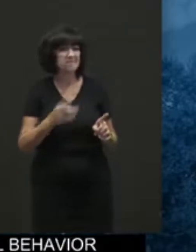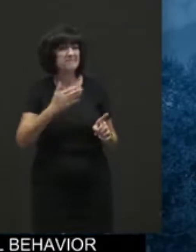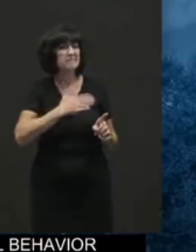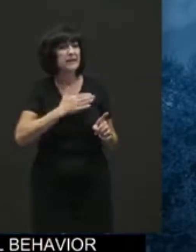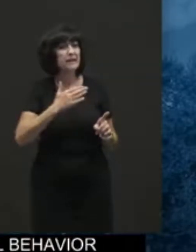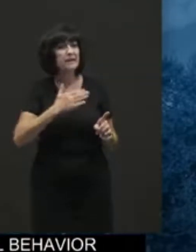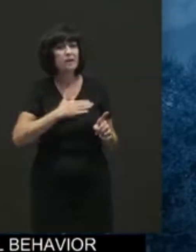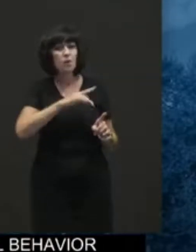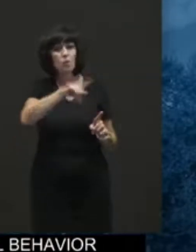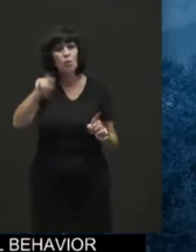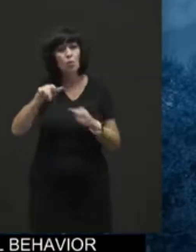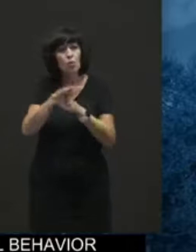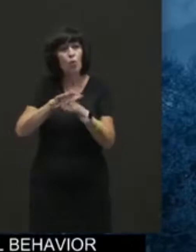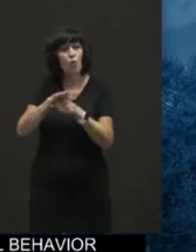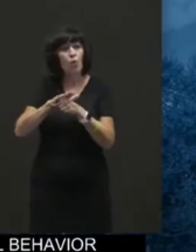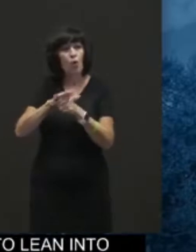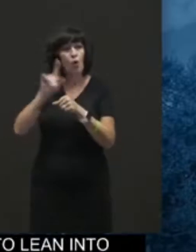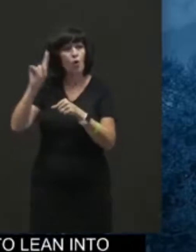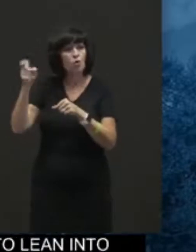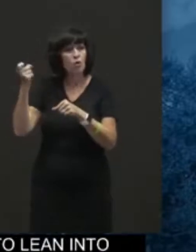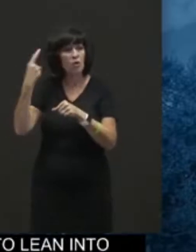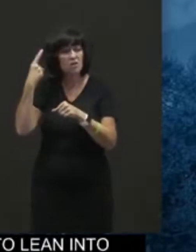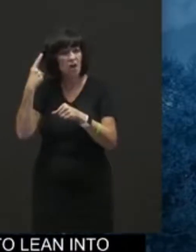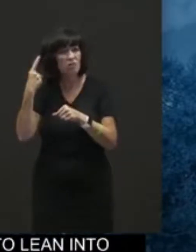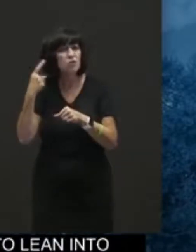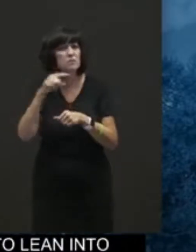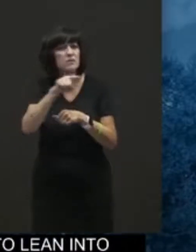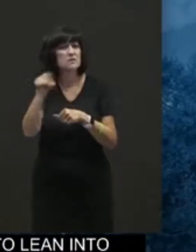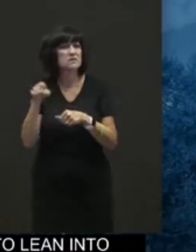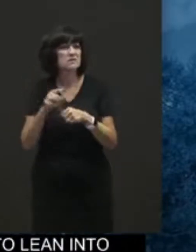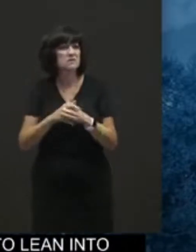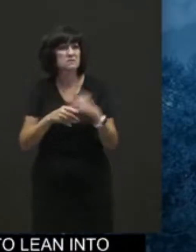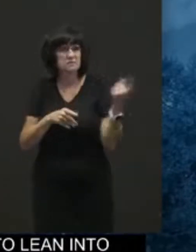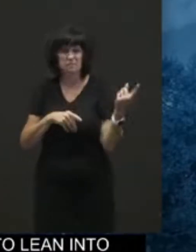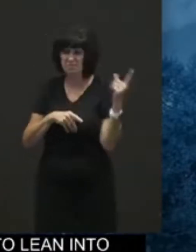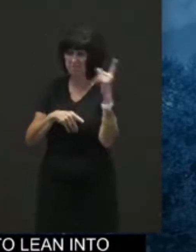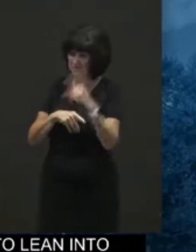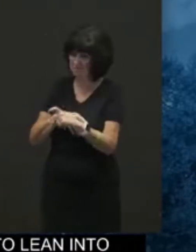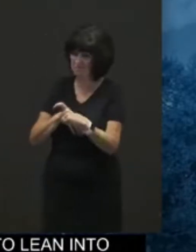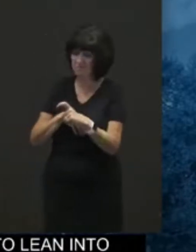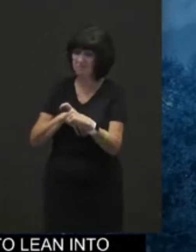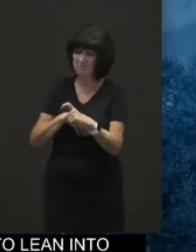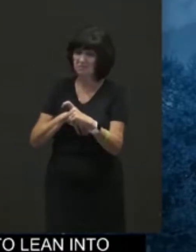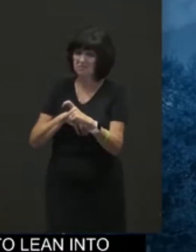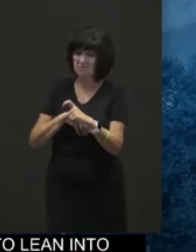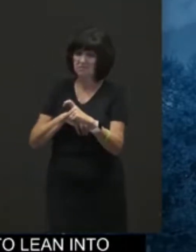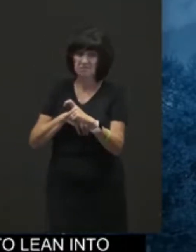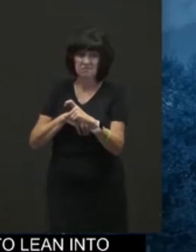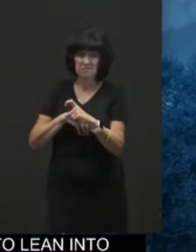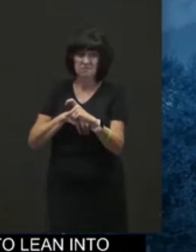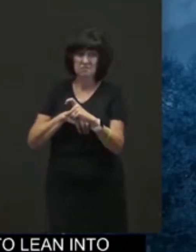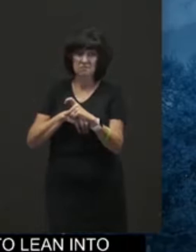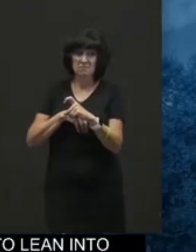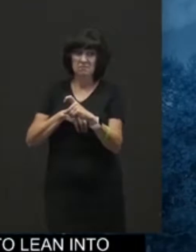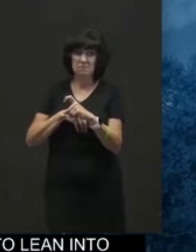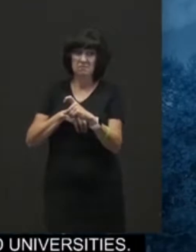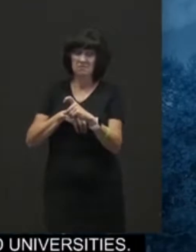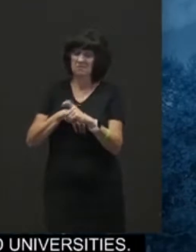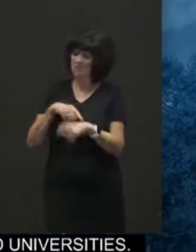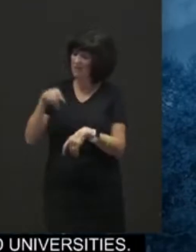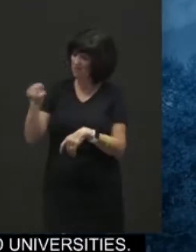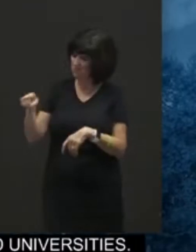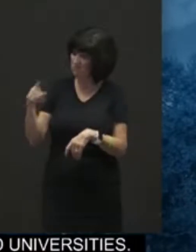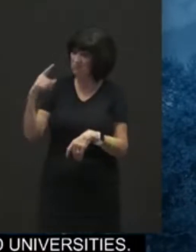in local government and our universities. Does it make you consider making restrictions even more